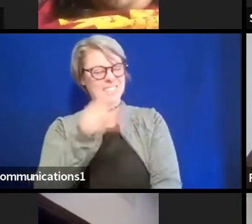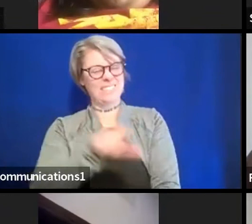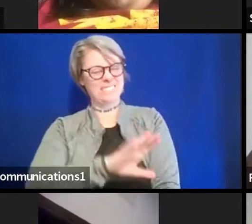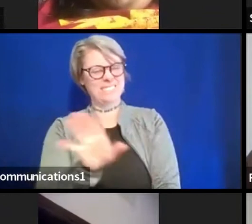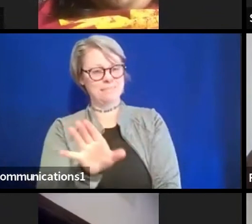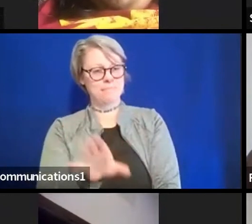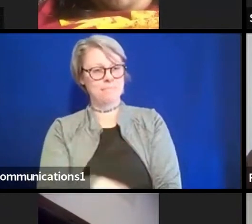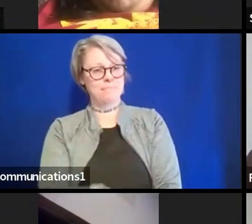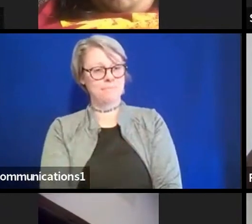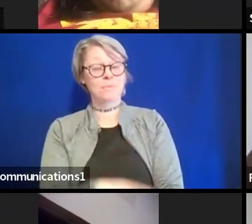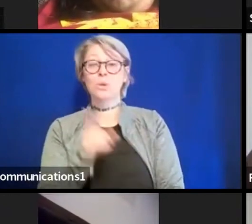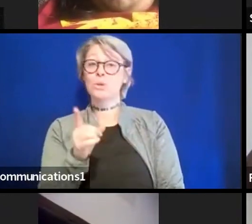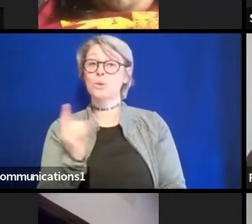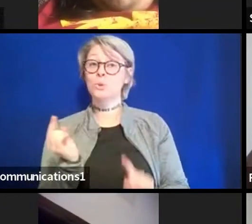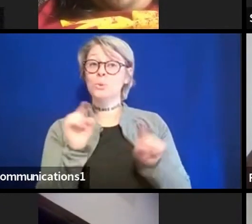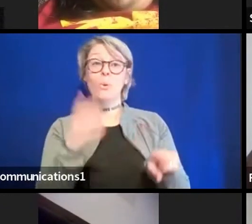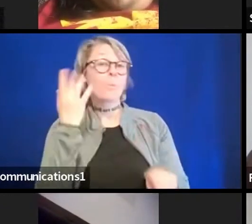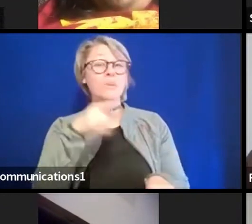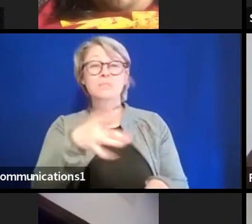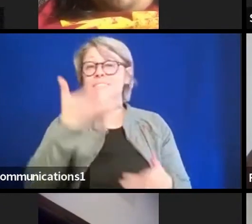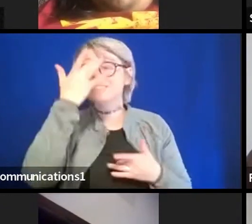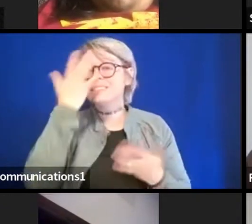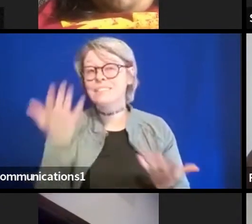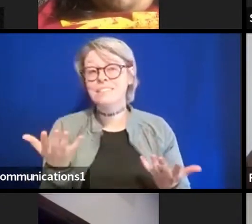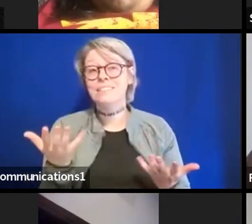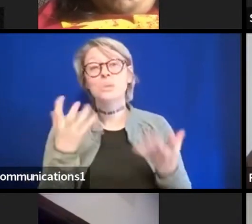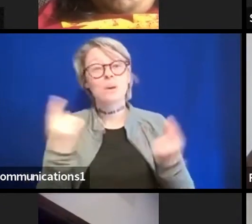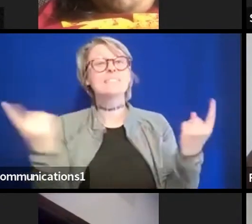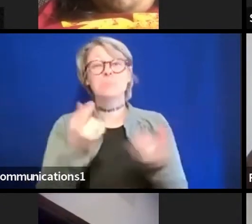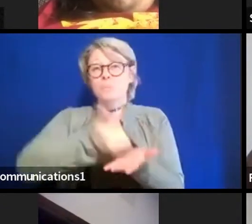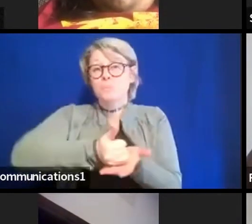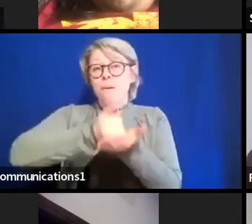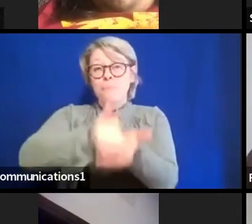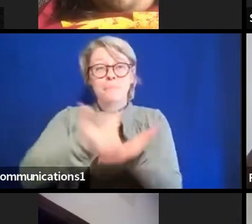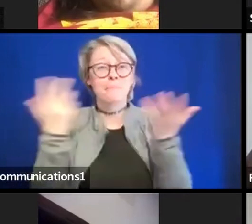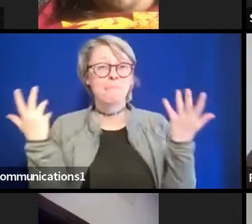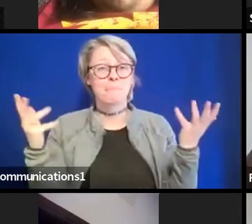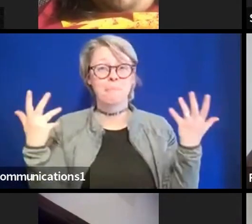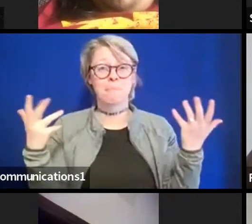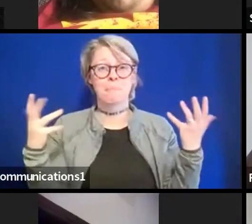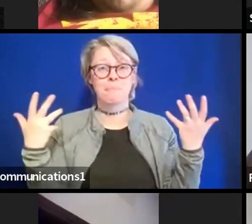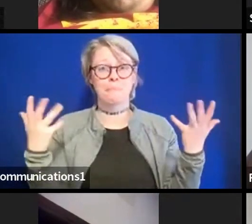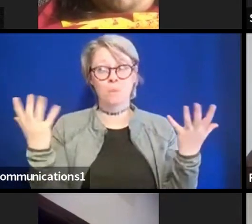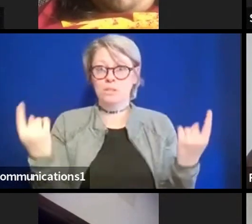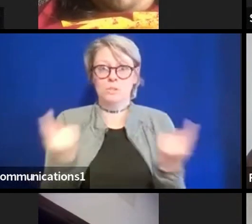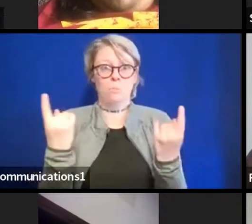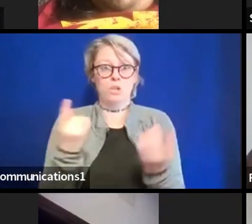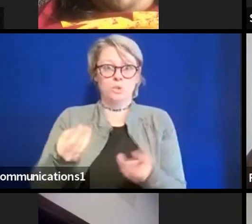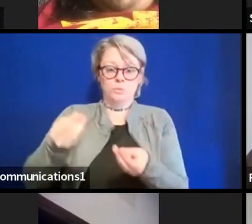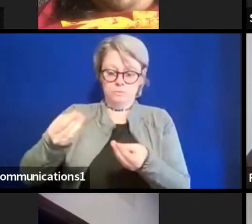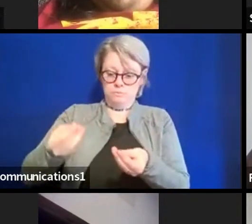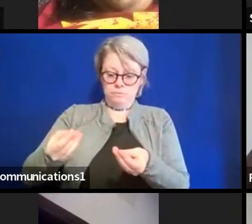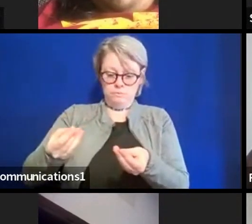you go there because you're sick and you want help. You want to be guided toward